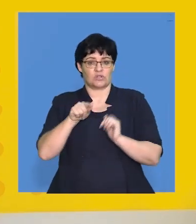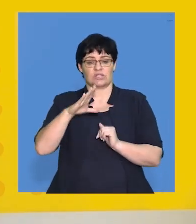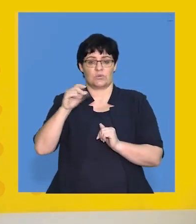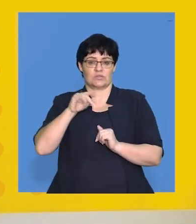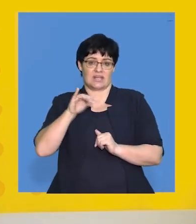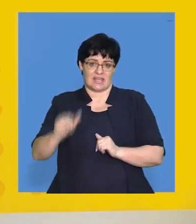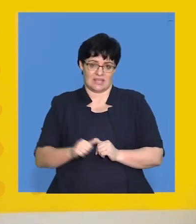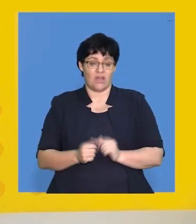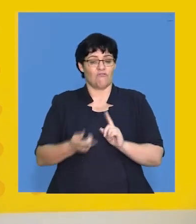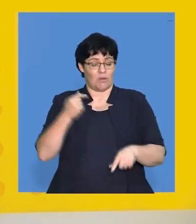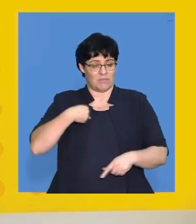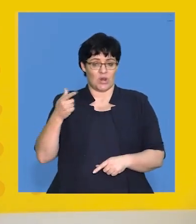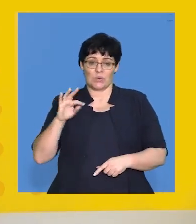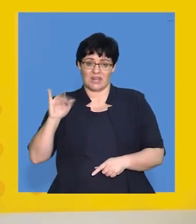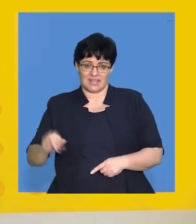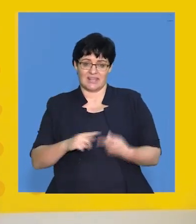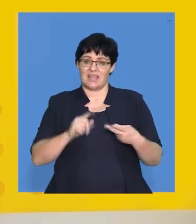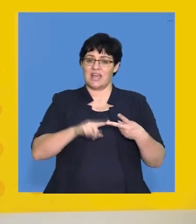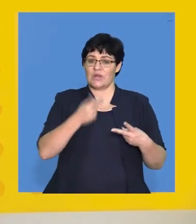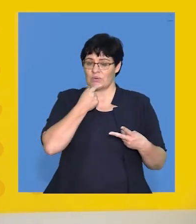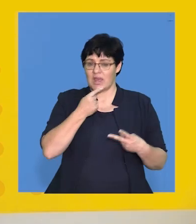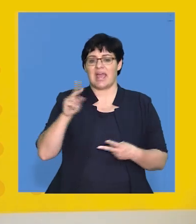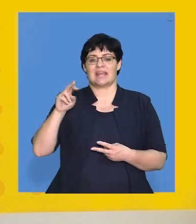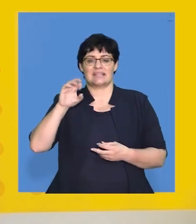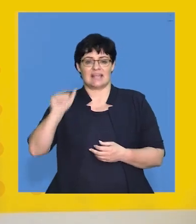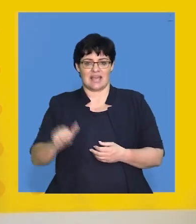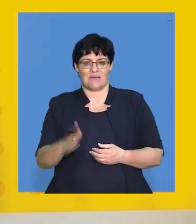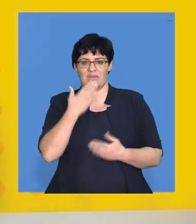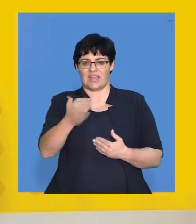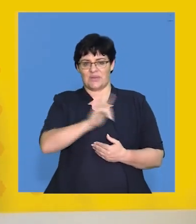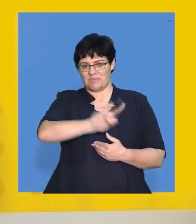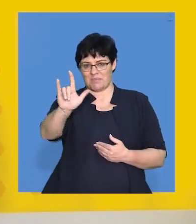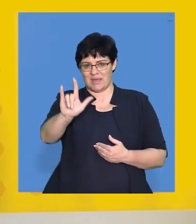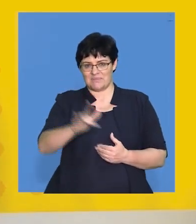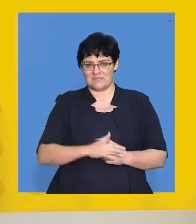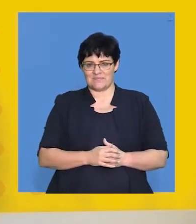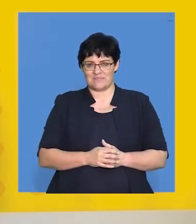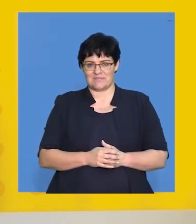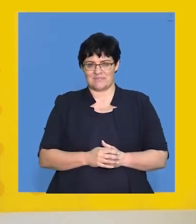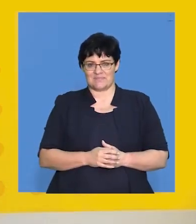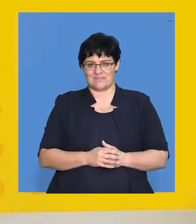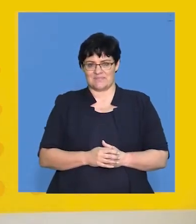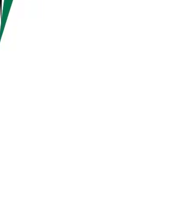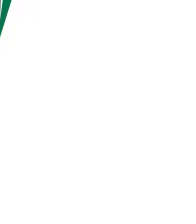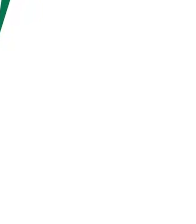www.wazamatrix.co.za. But then from me, Luni, Nicolene, and Kisalbaka, thank you and goodbye.